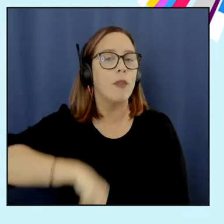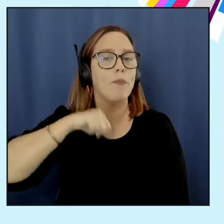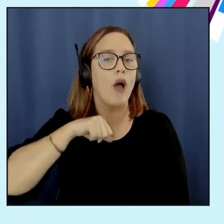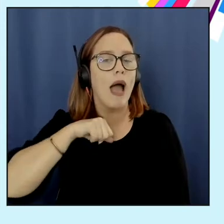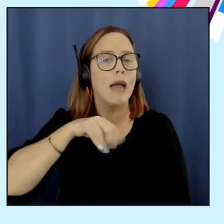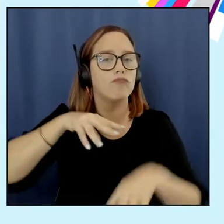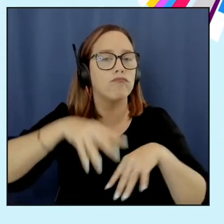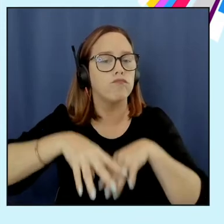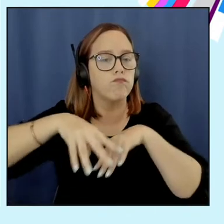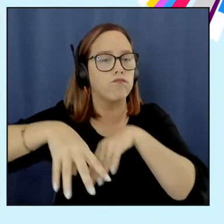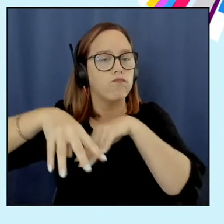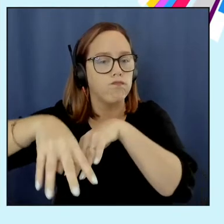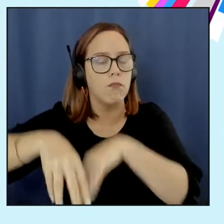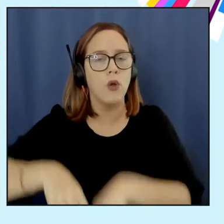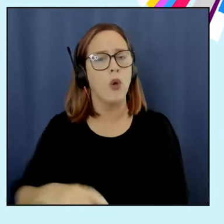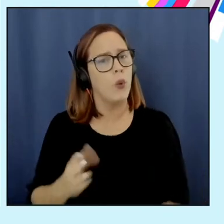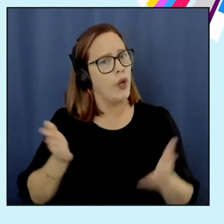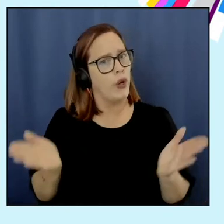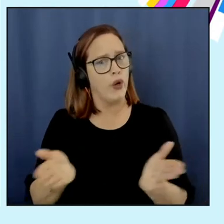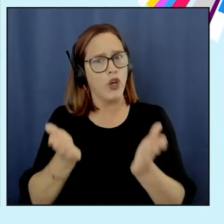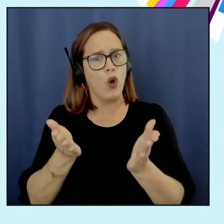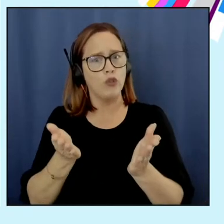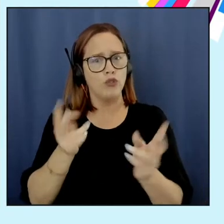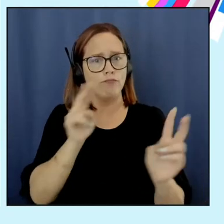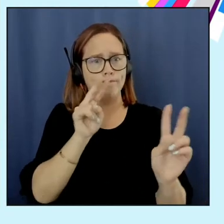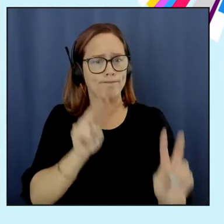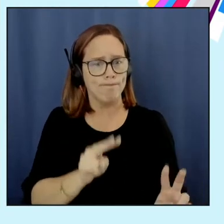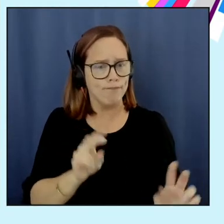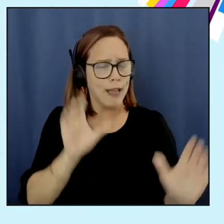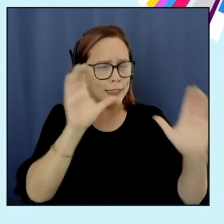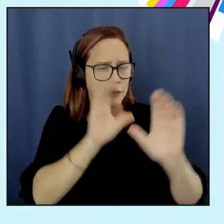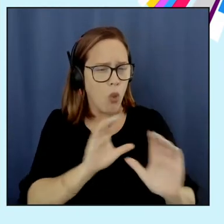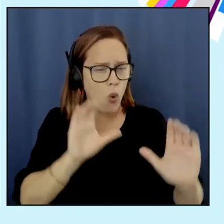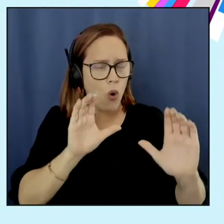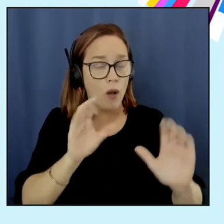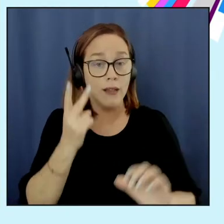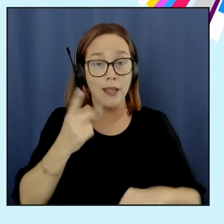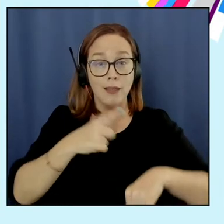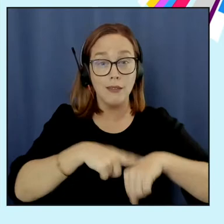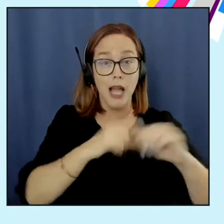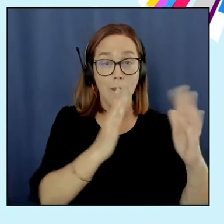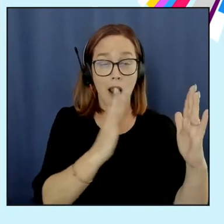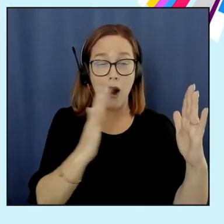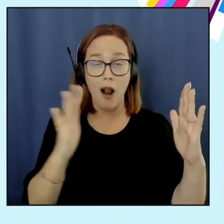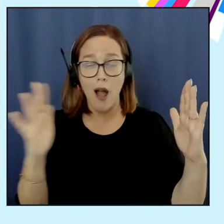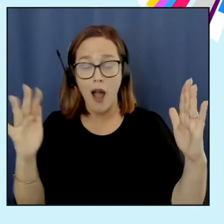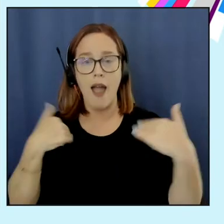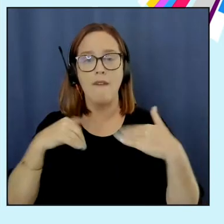come and explore them and also check out the timeline that shows key moments in the movement.